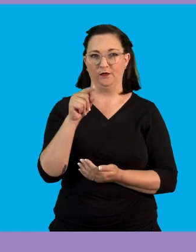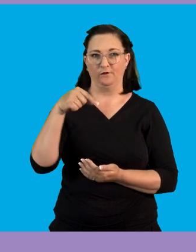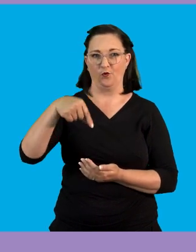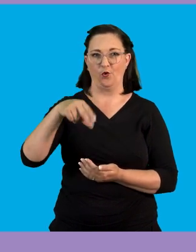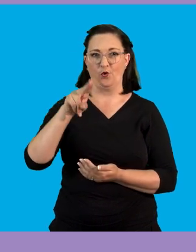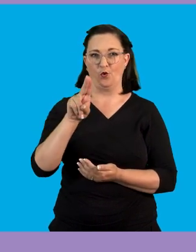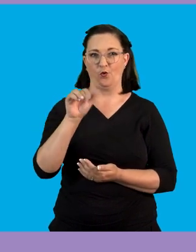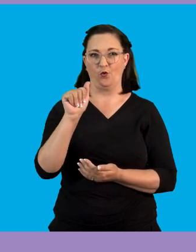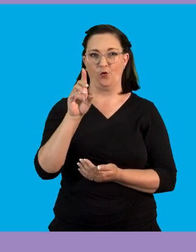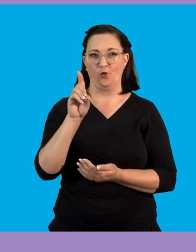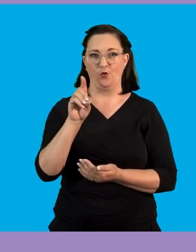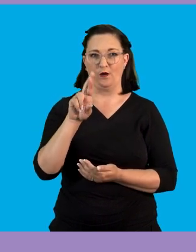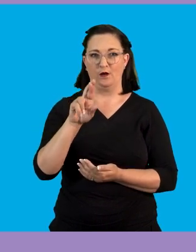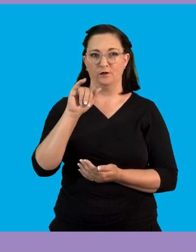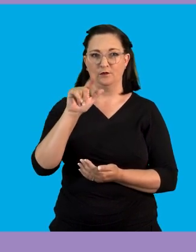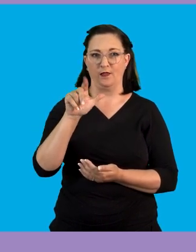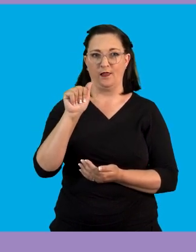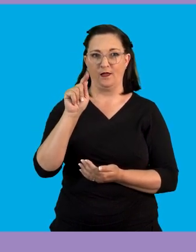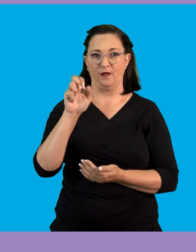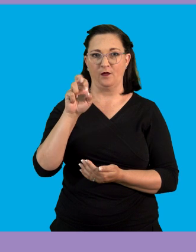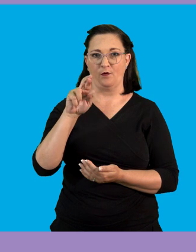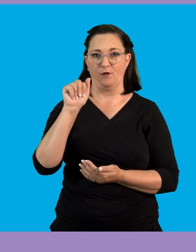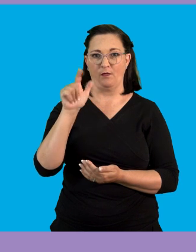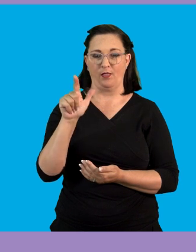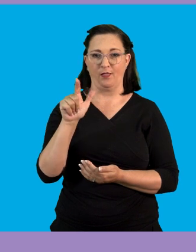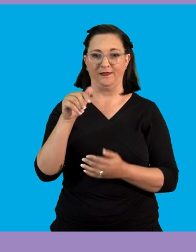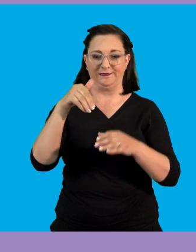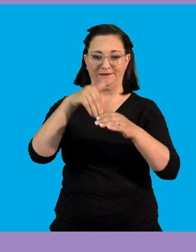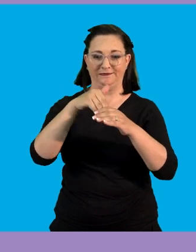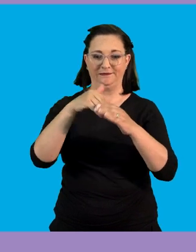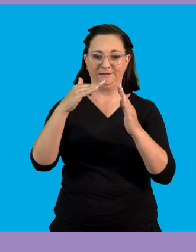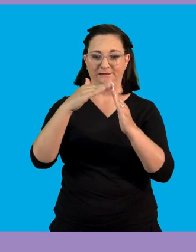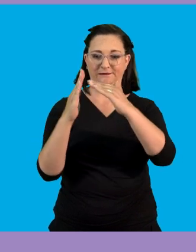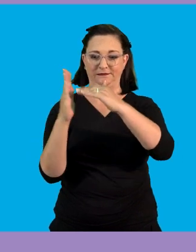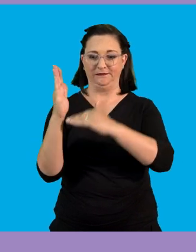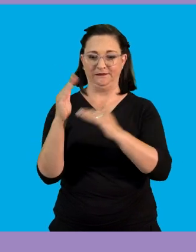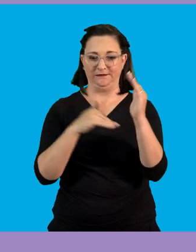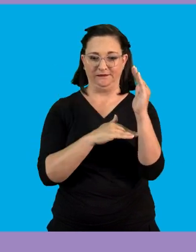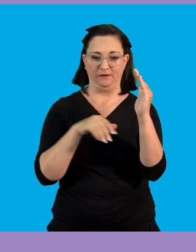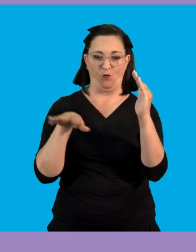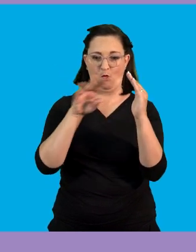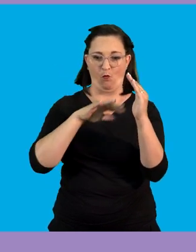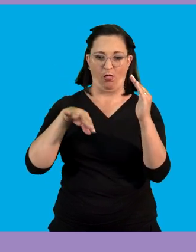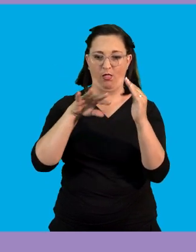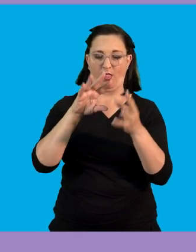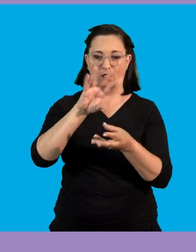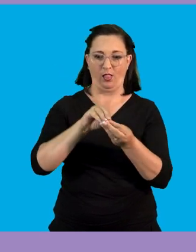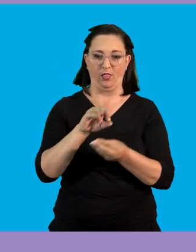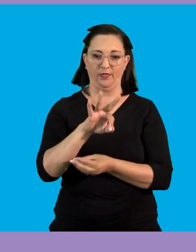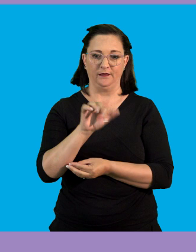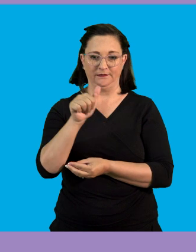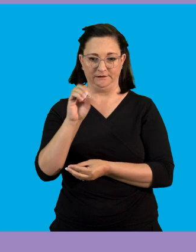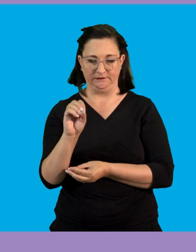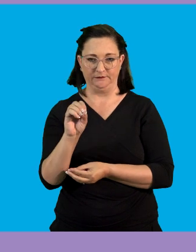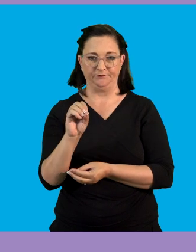know about a quadrilateral? We've just proven that the interior angles of a quadrilateral